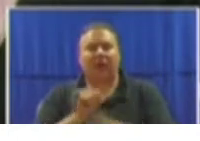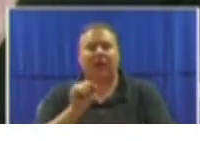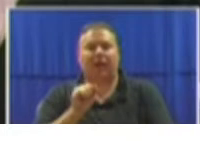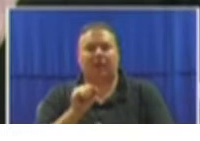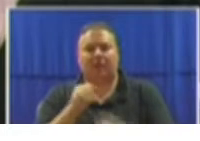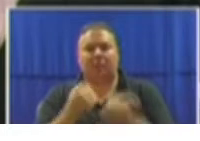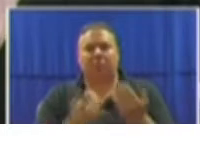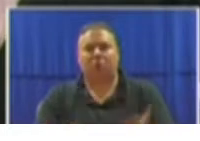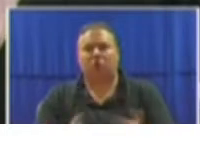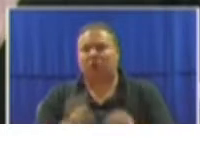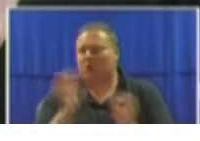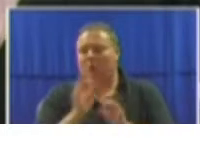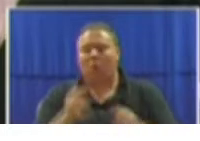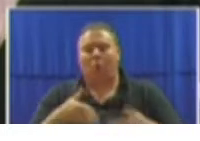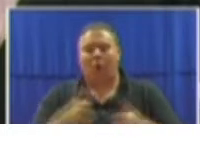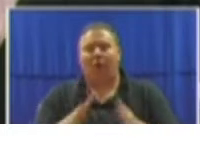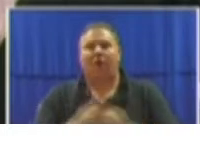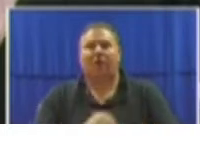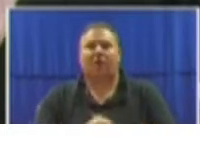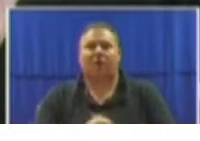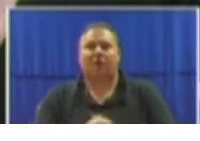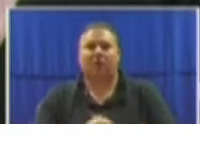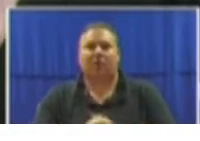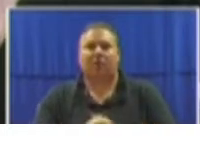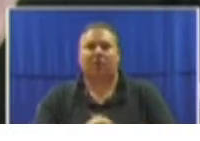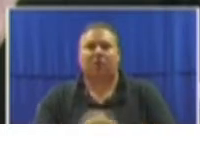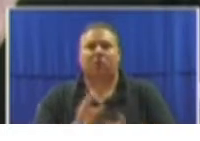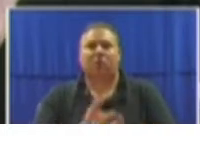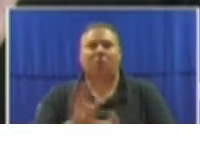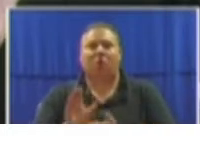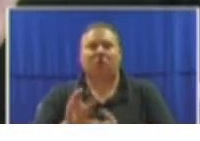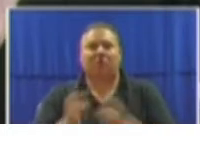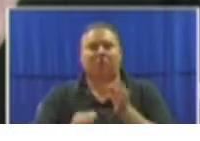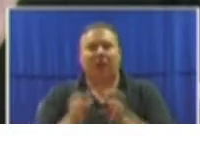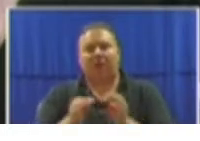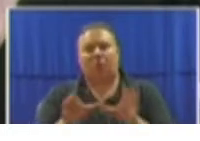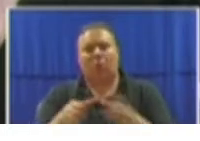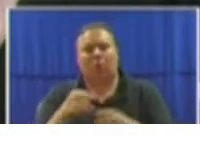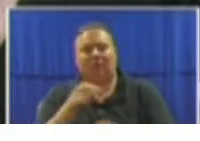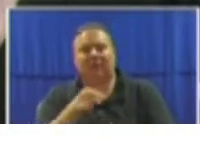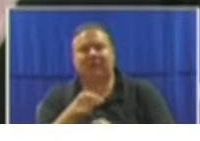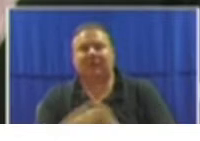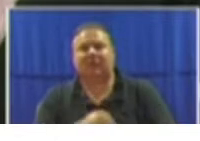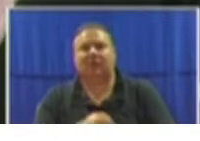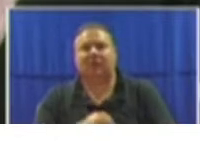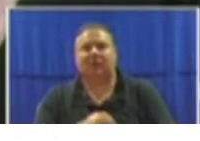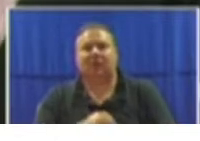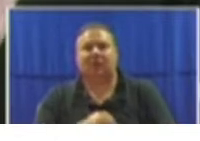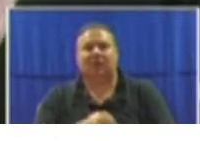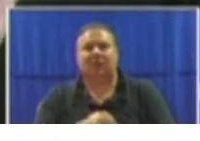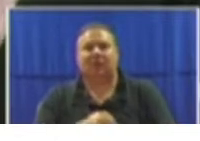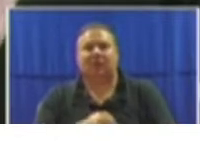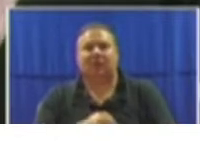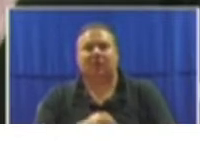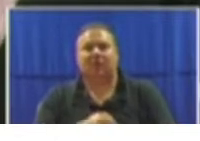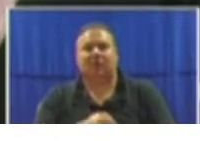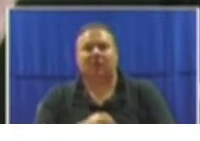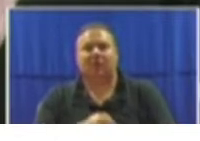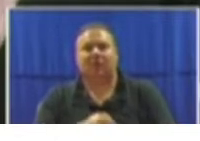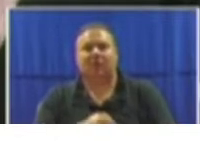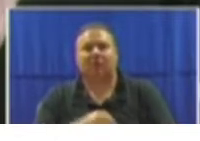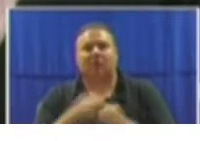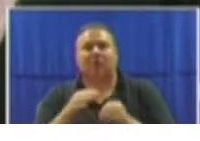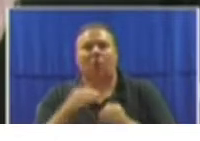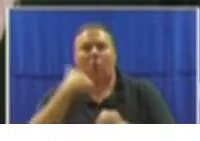vote for a motion sponsored by a party and those that they've captured who want to return to white